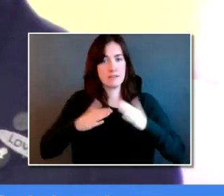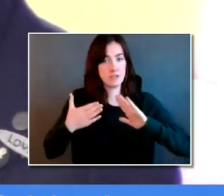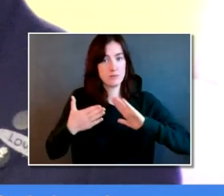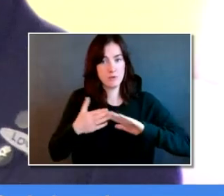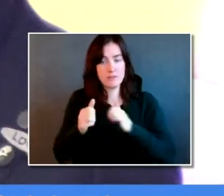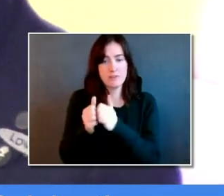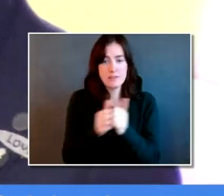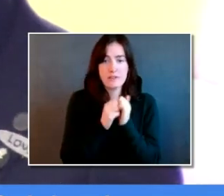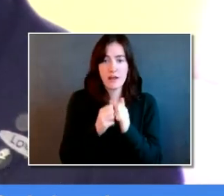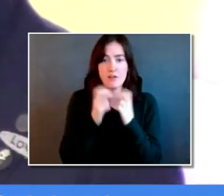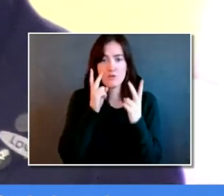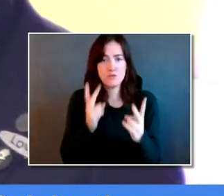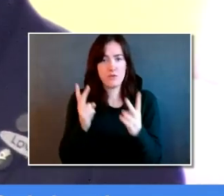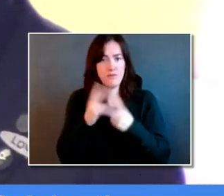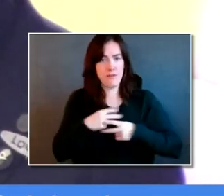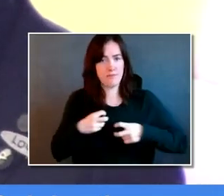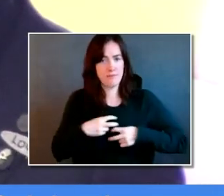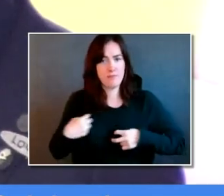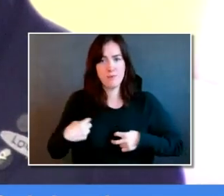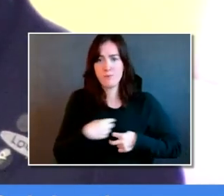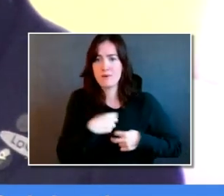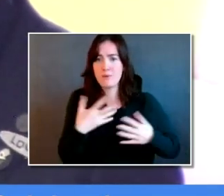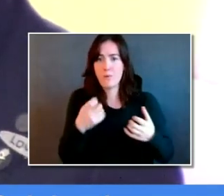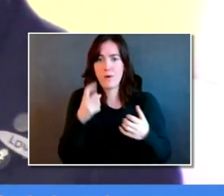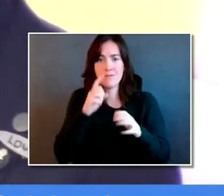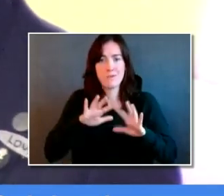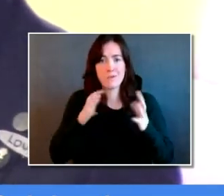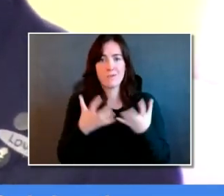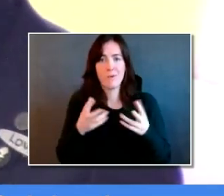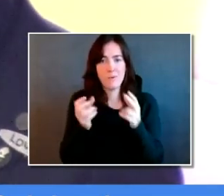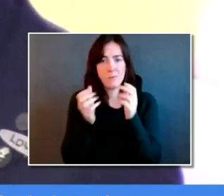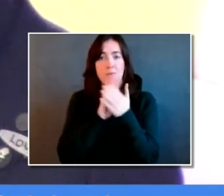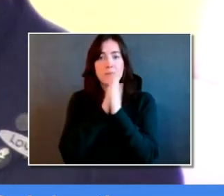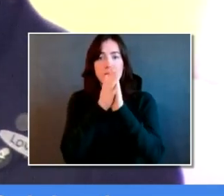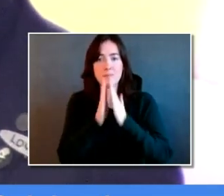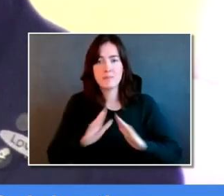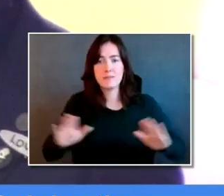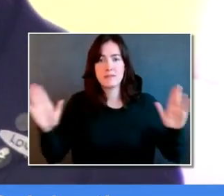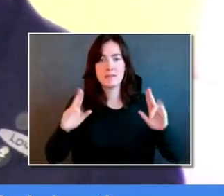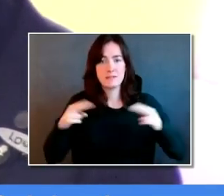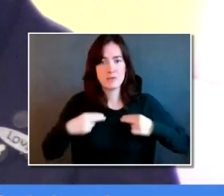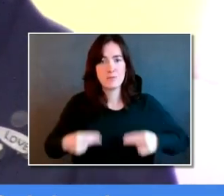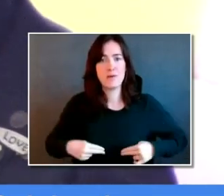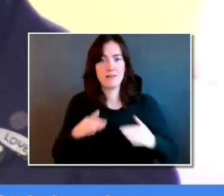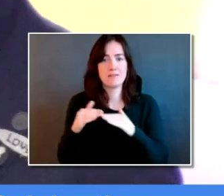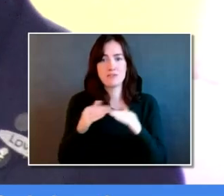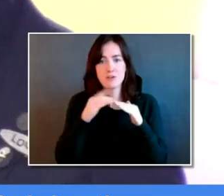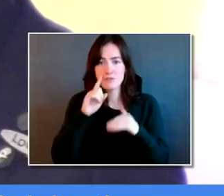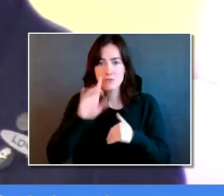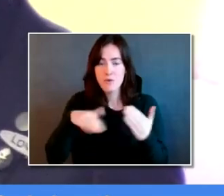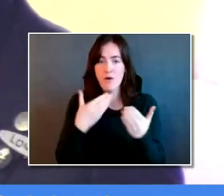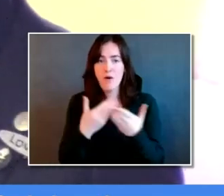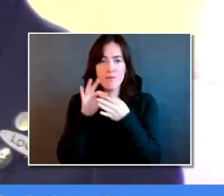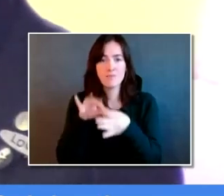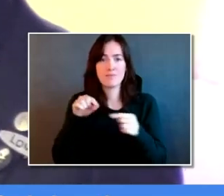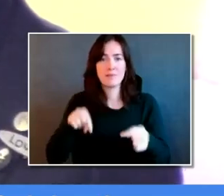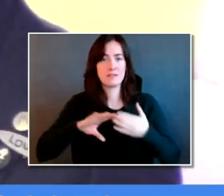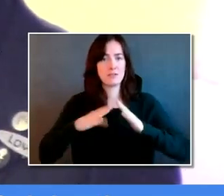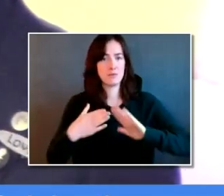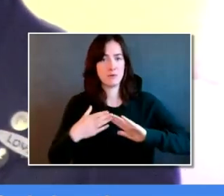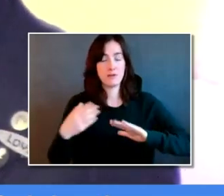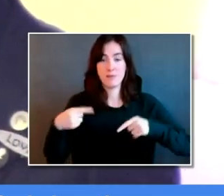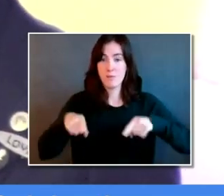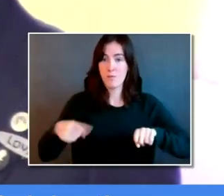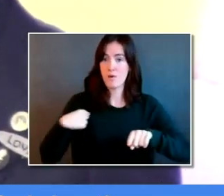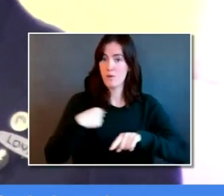as global peace, humanity, healing, and justice for all that we need within this community. And as we pause, may we remember and reflect